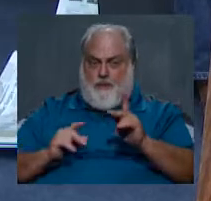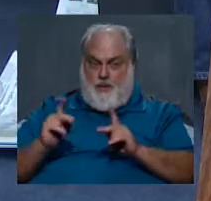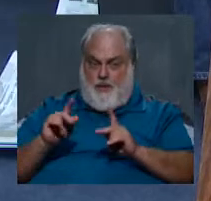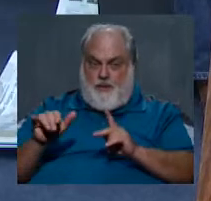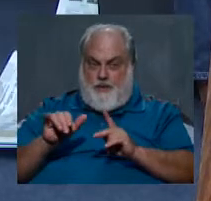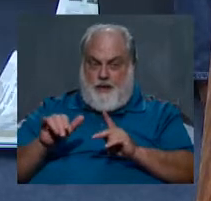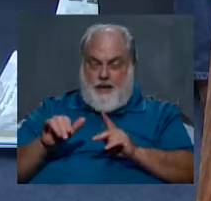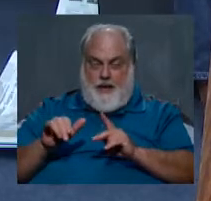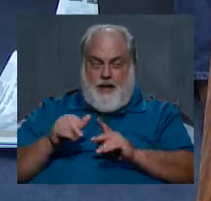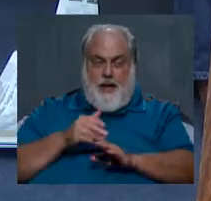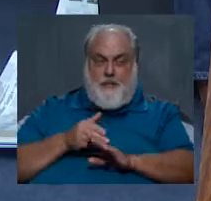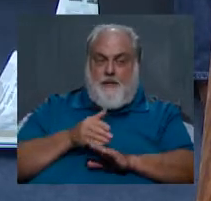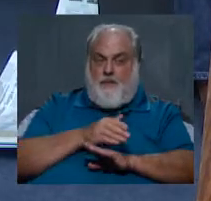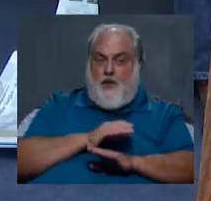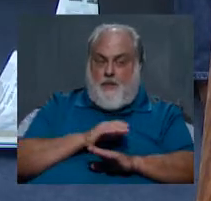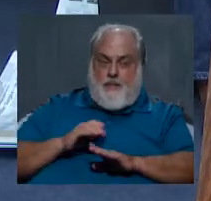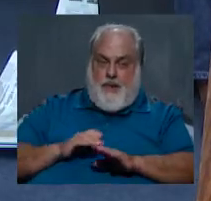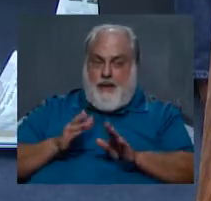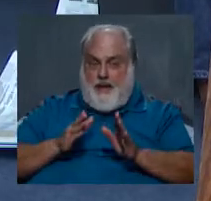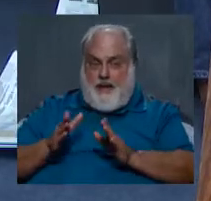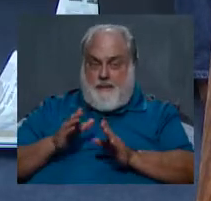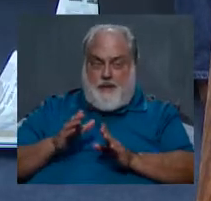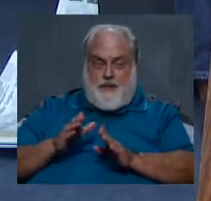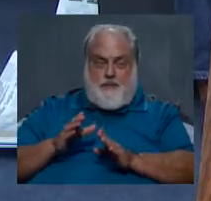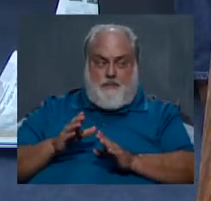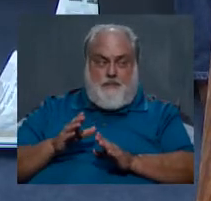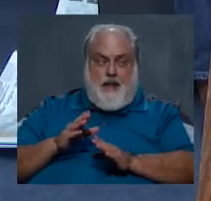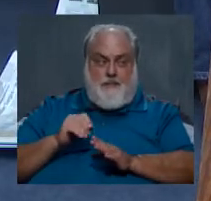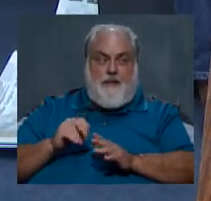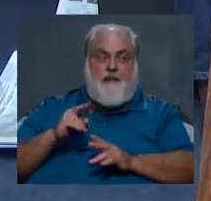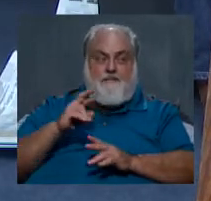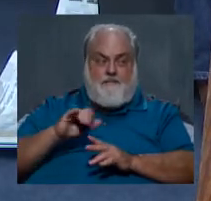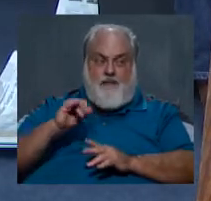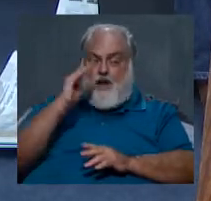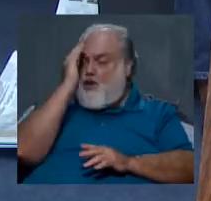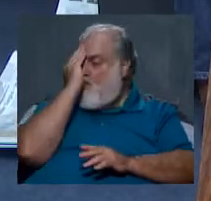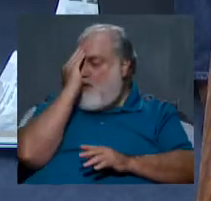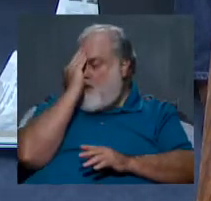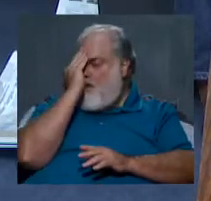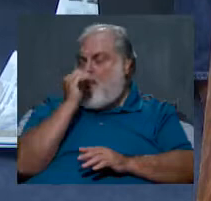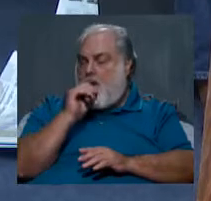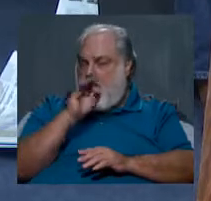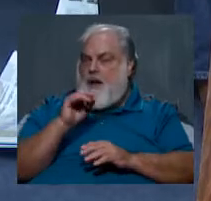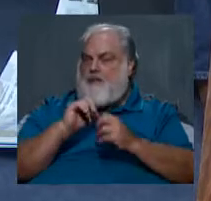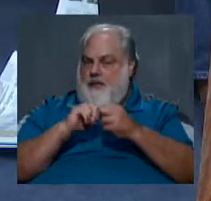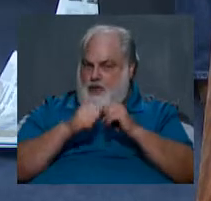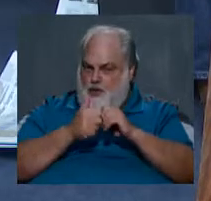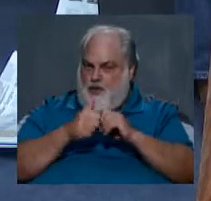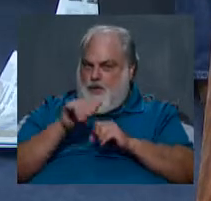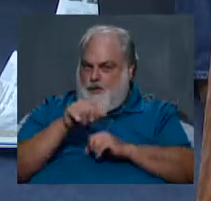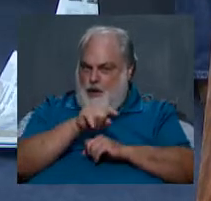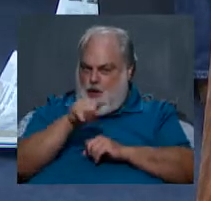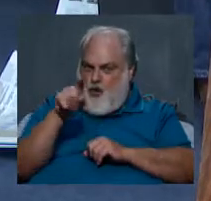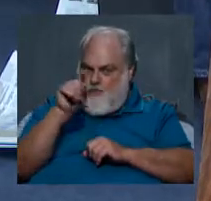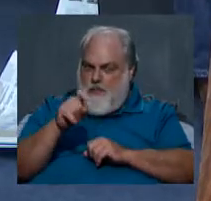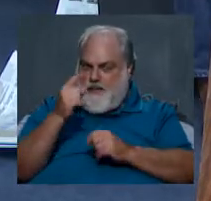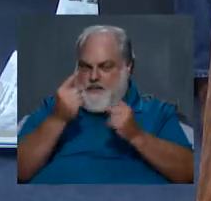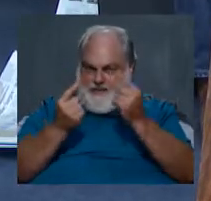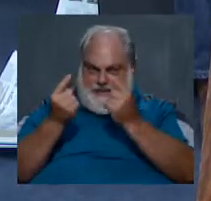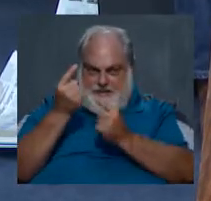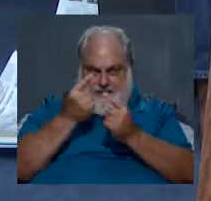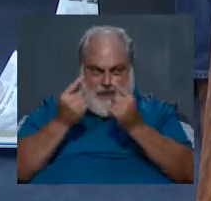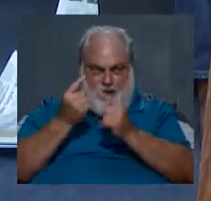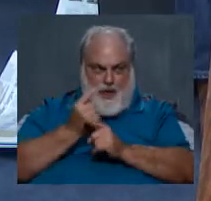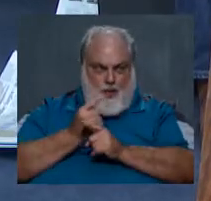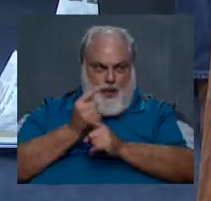I'm a former Planning Commission member, and I'm very aware of the issues that this body faces